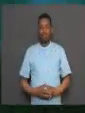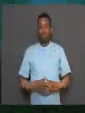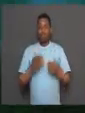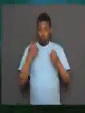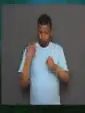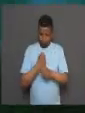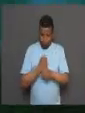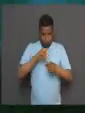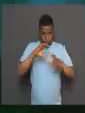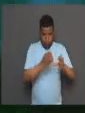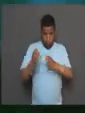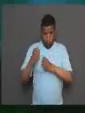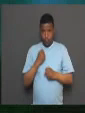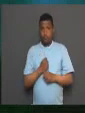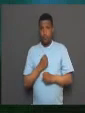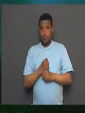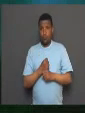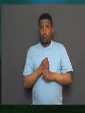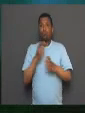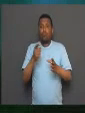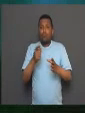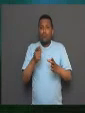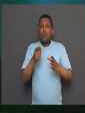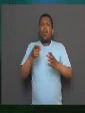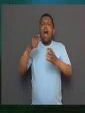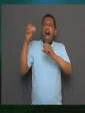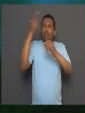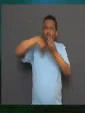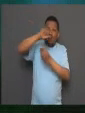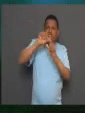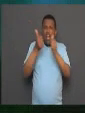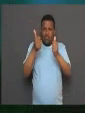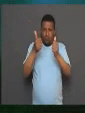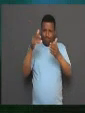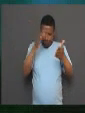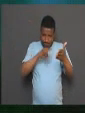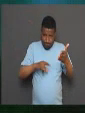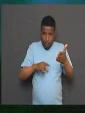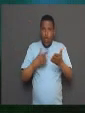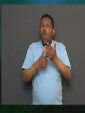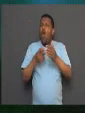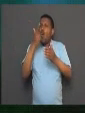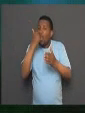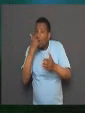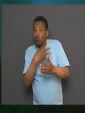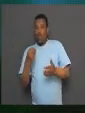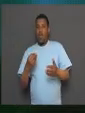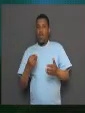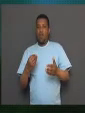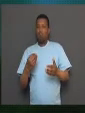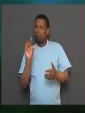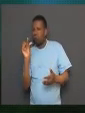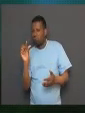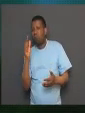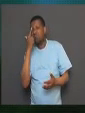Working with your group, rank the atmosphere's gases from the most common to the